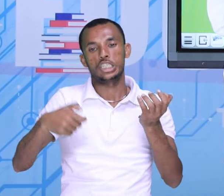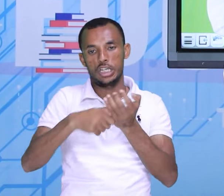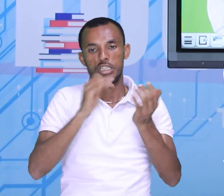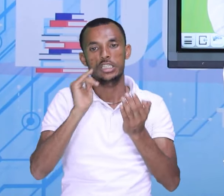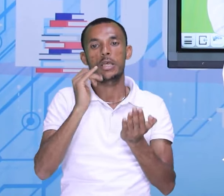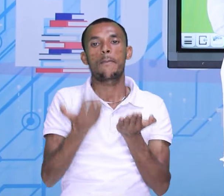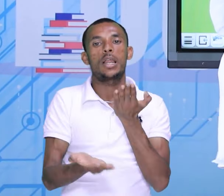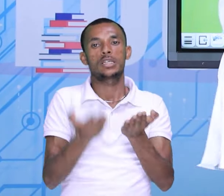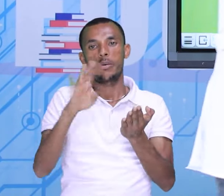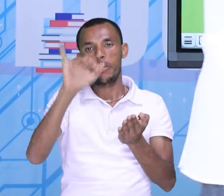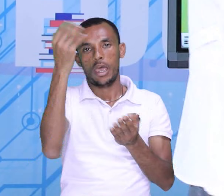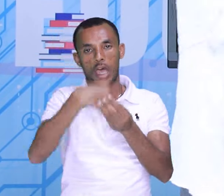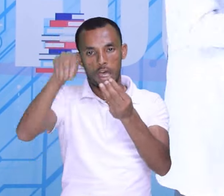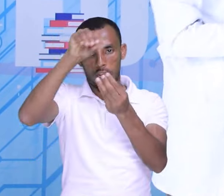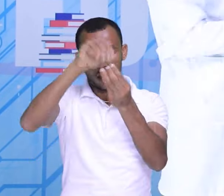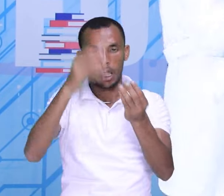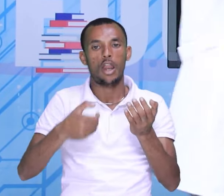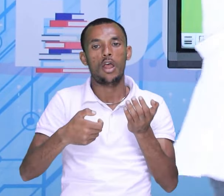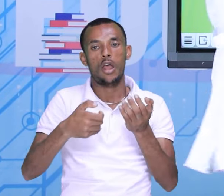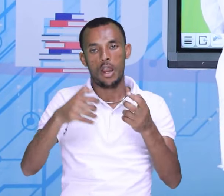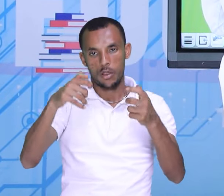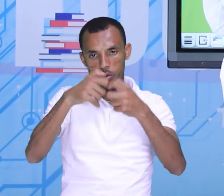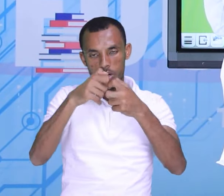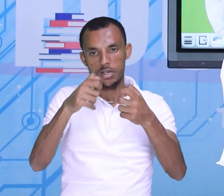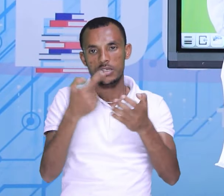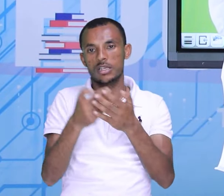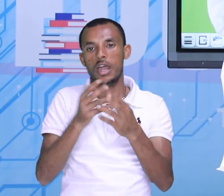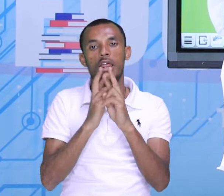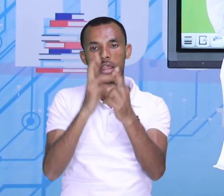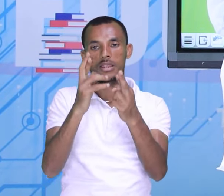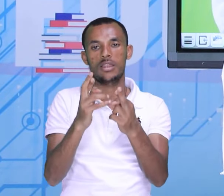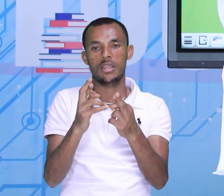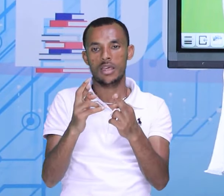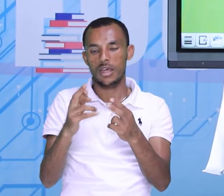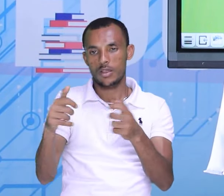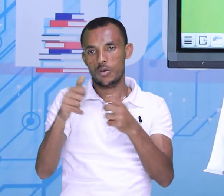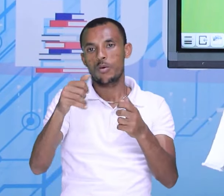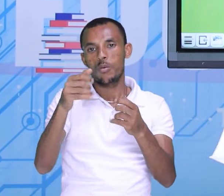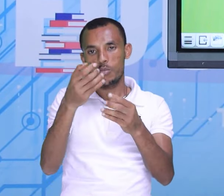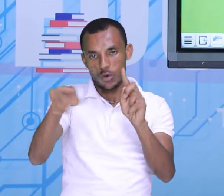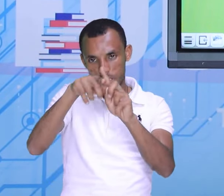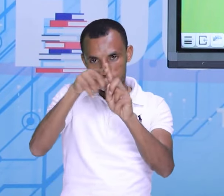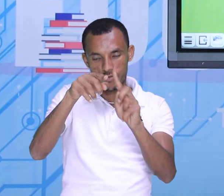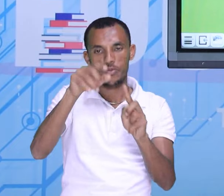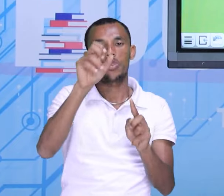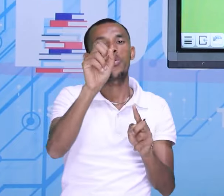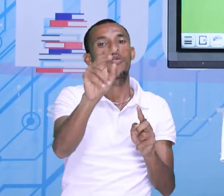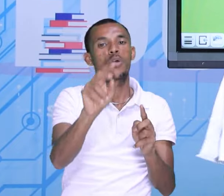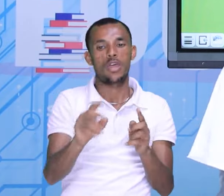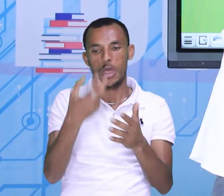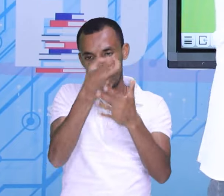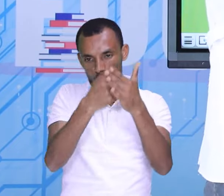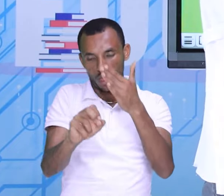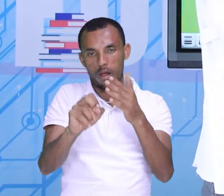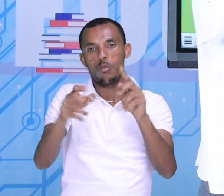of electron. Why 6 electron? Because in the reactant position, total charge is positive 12. In product position,